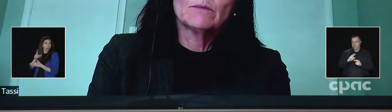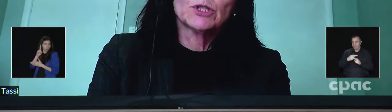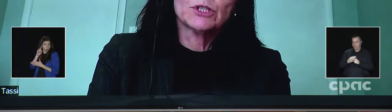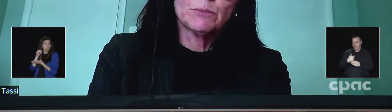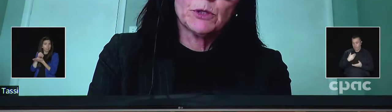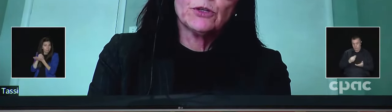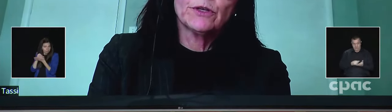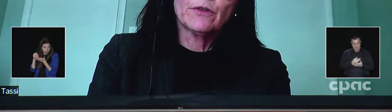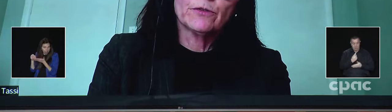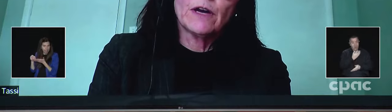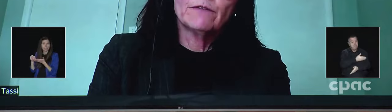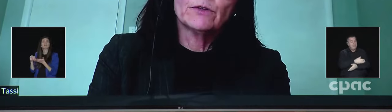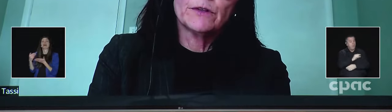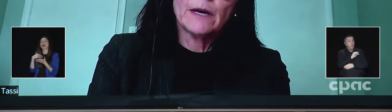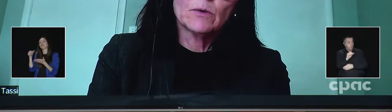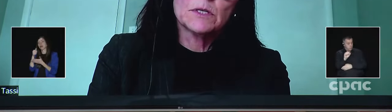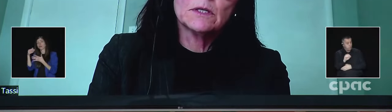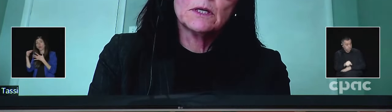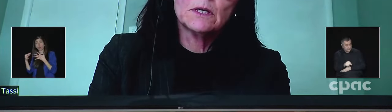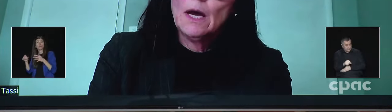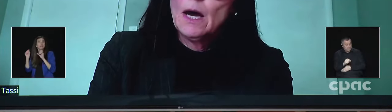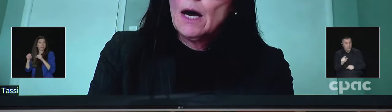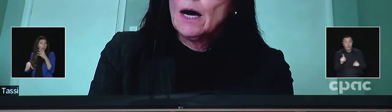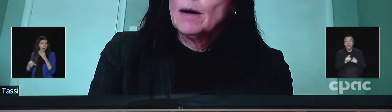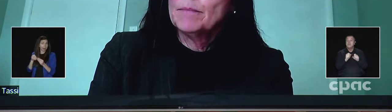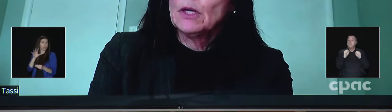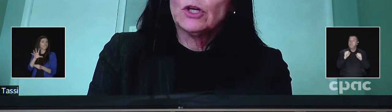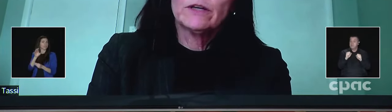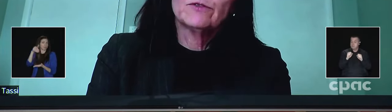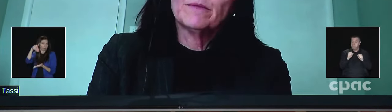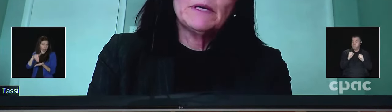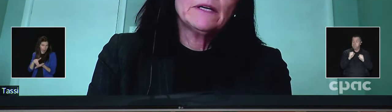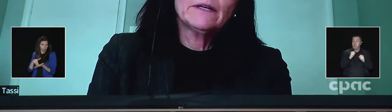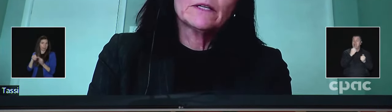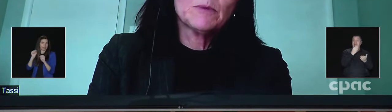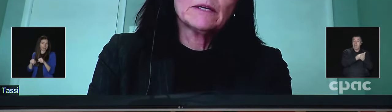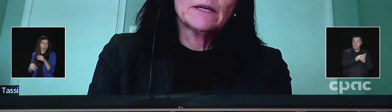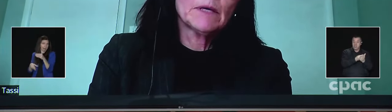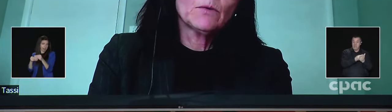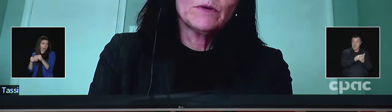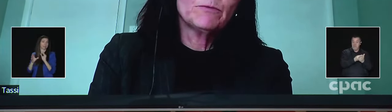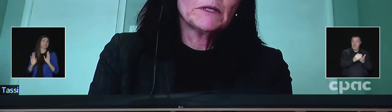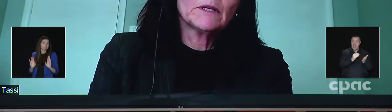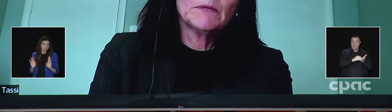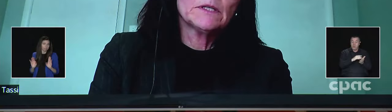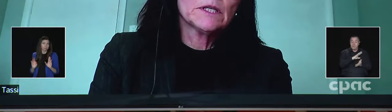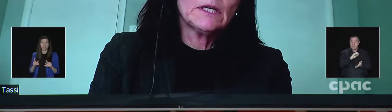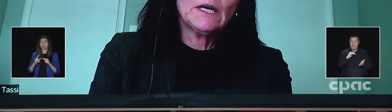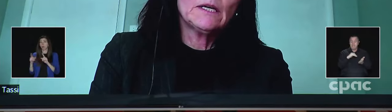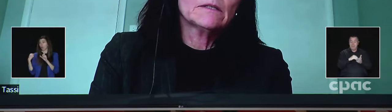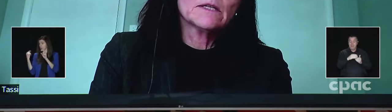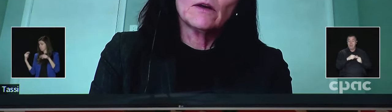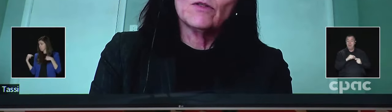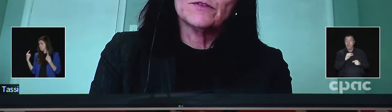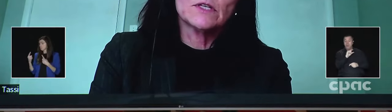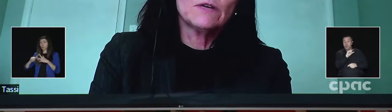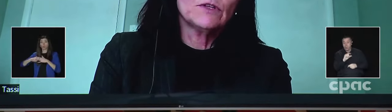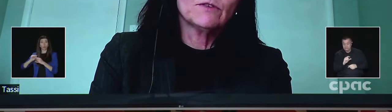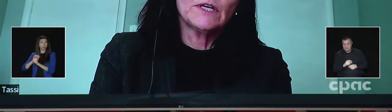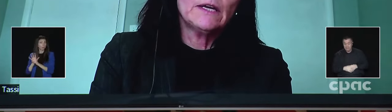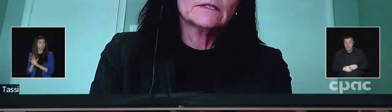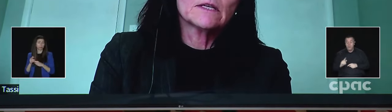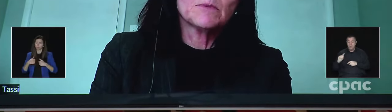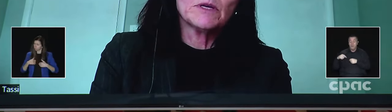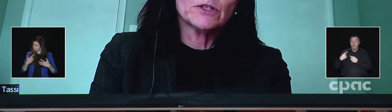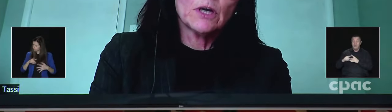have an option to procure another 500,000. From the beginning of this pandemic, we've been committed to Canadians. The health and safety